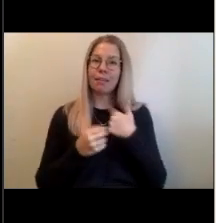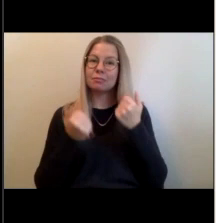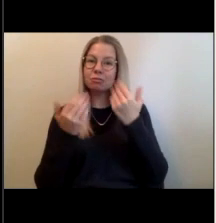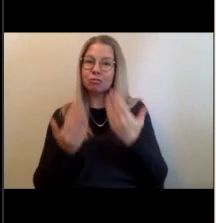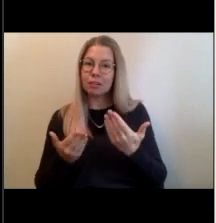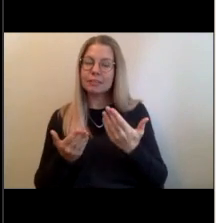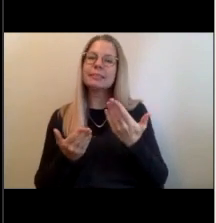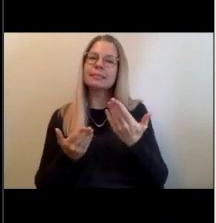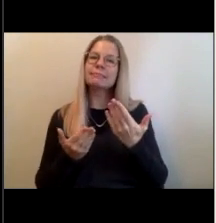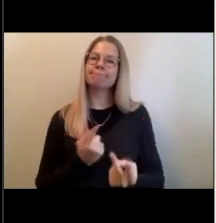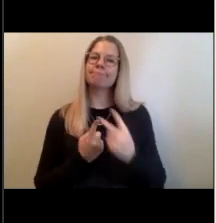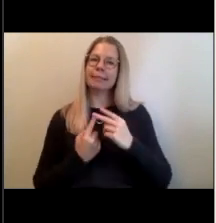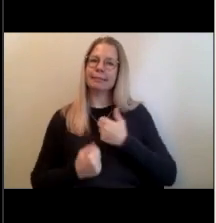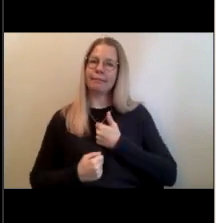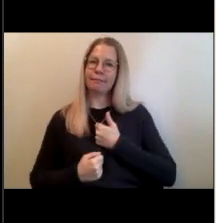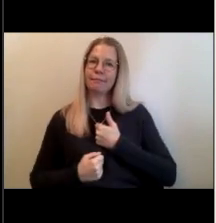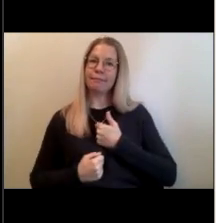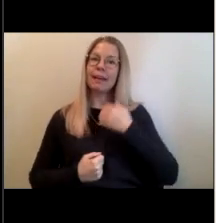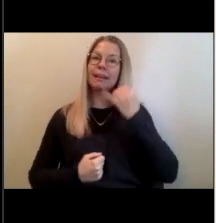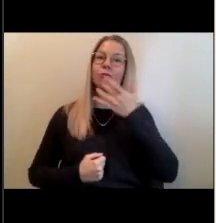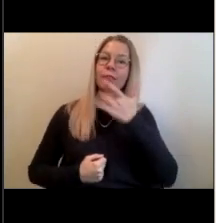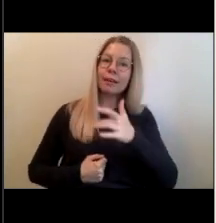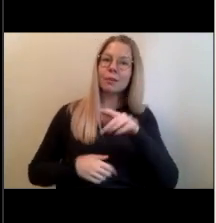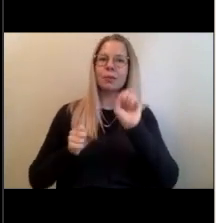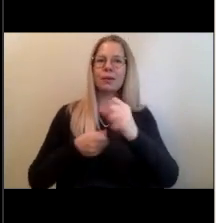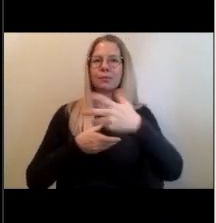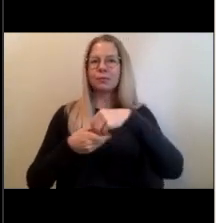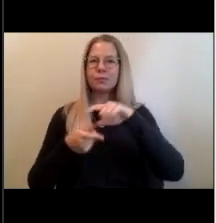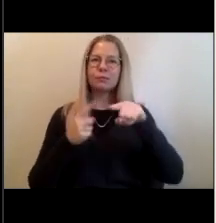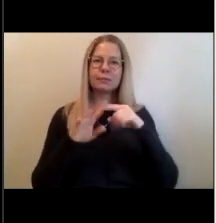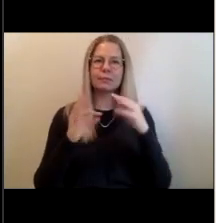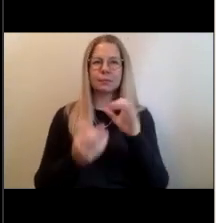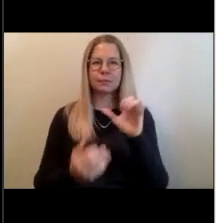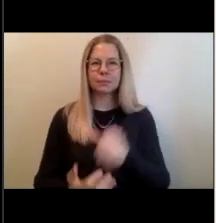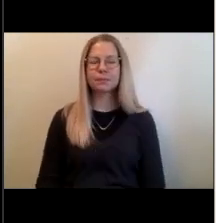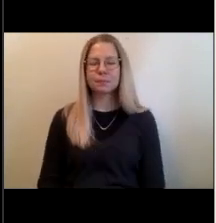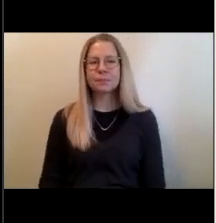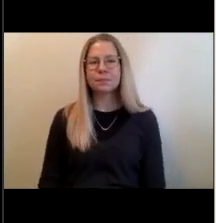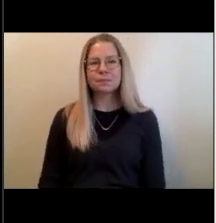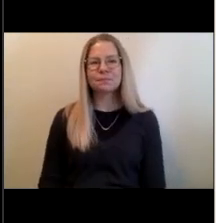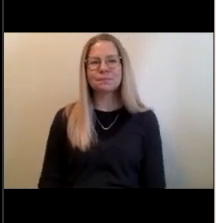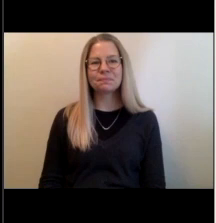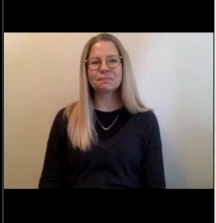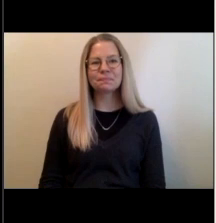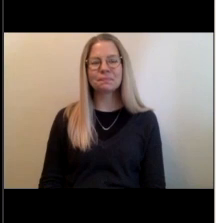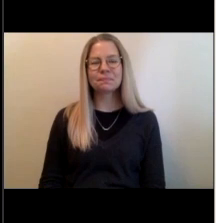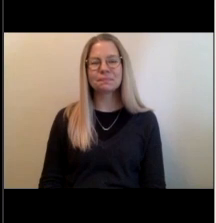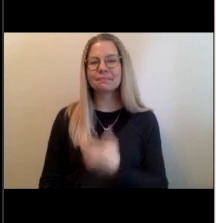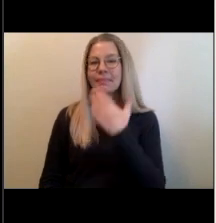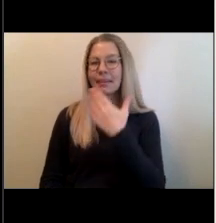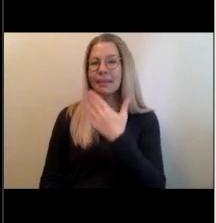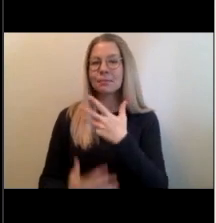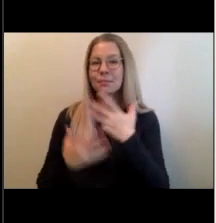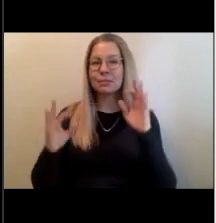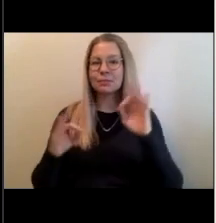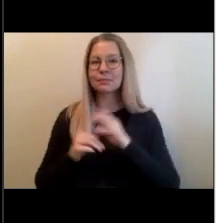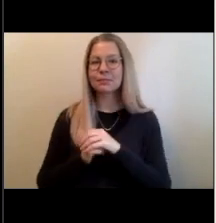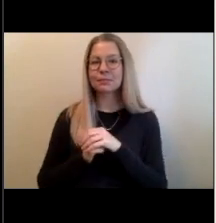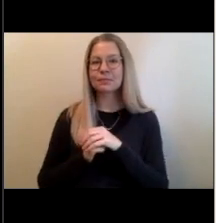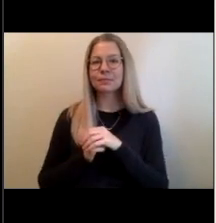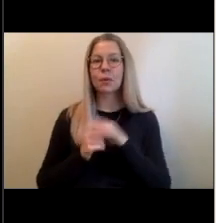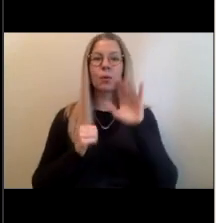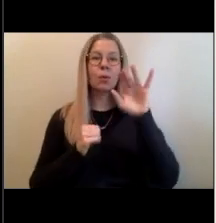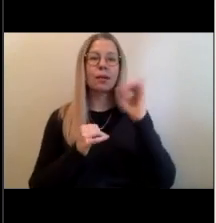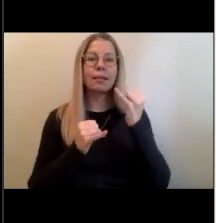then if you're lucky, practice them with your friends and your family. Thank you very much. I have one